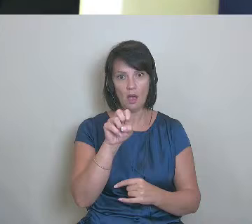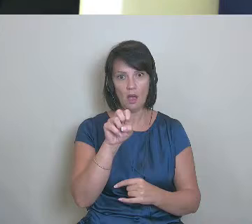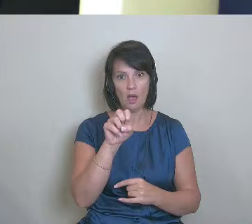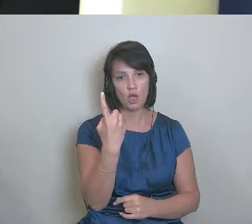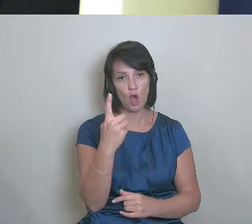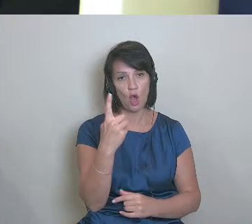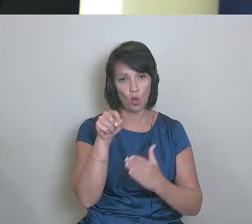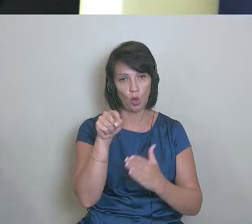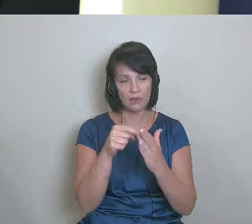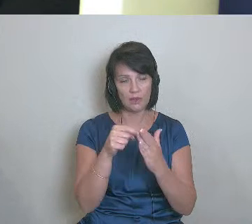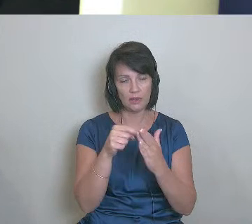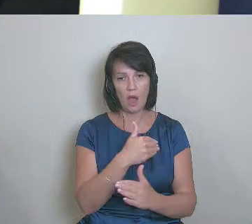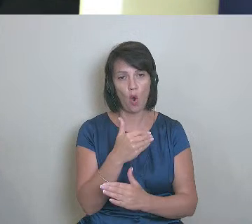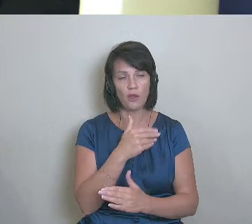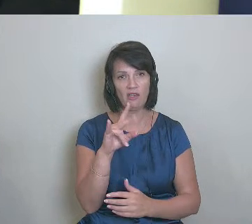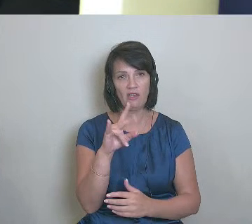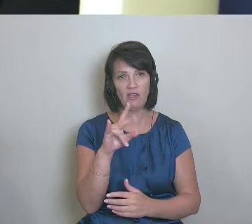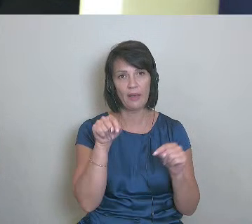in this slide.